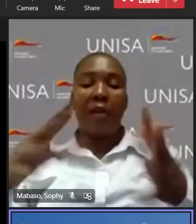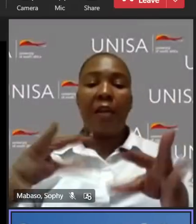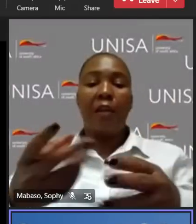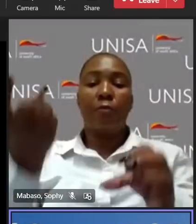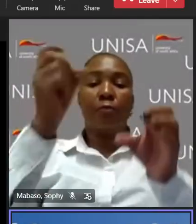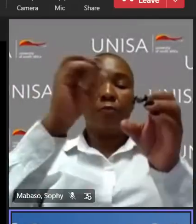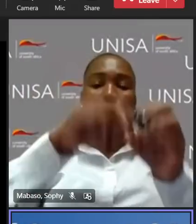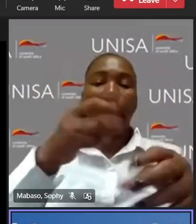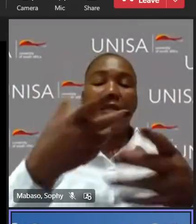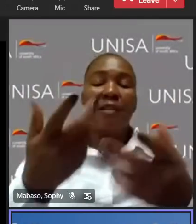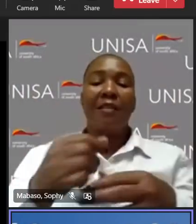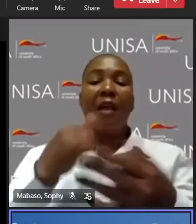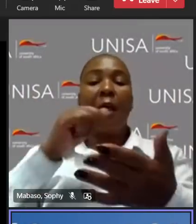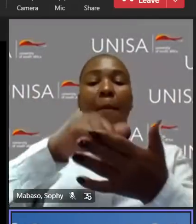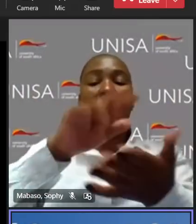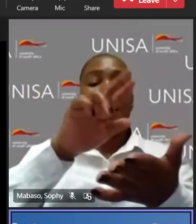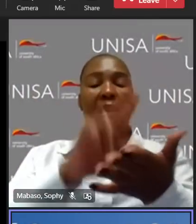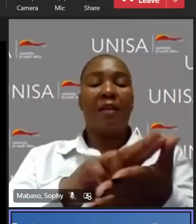application.